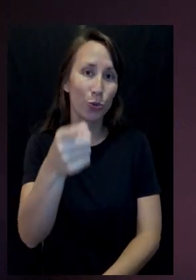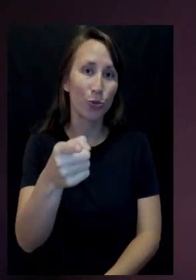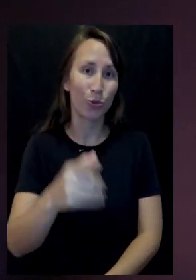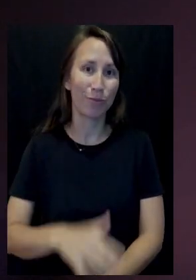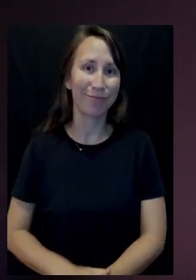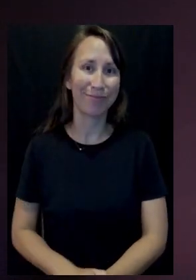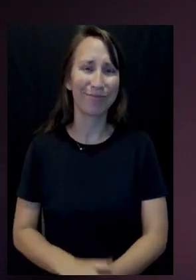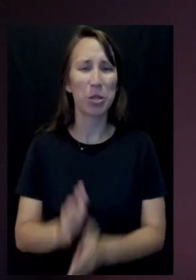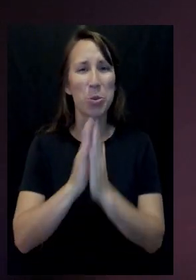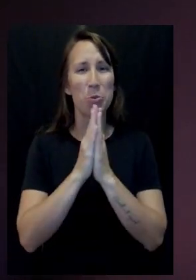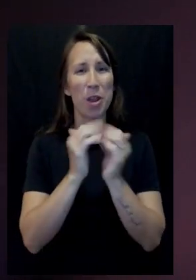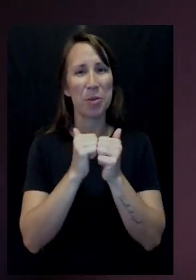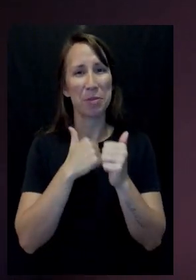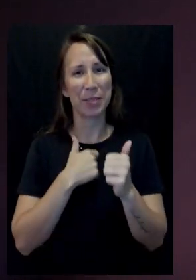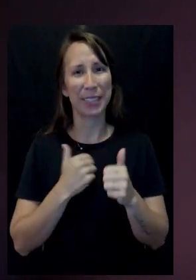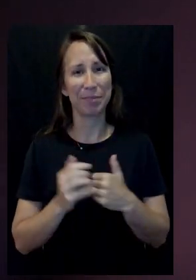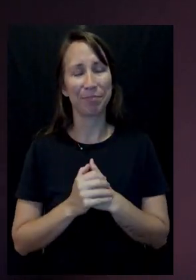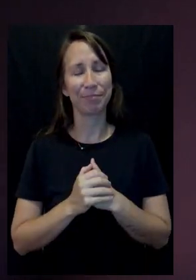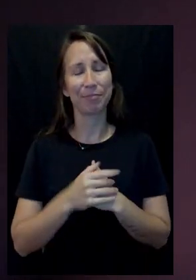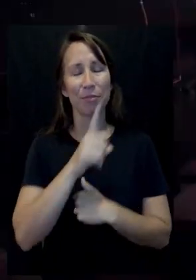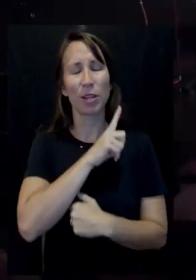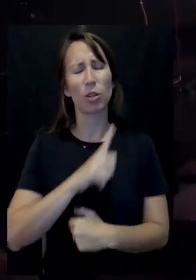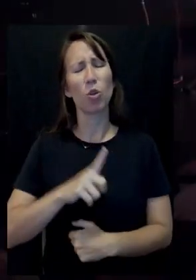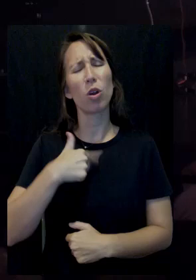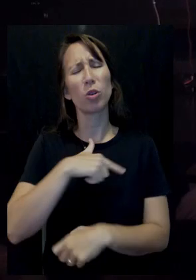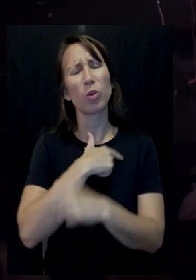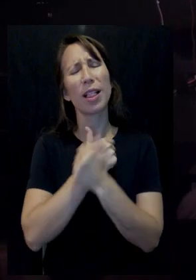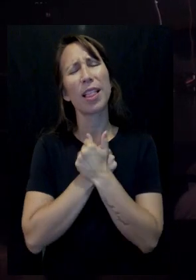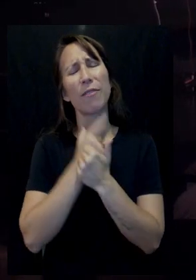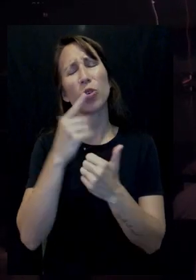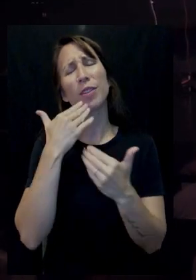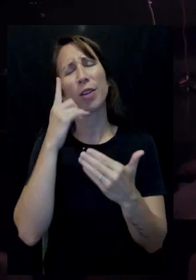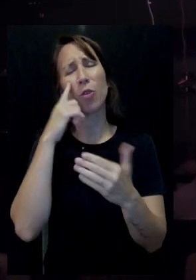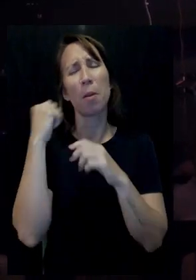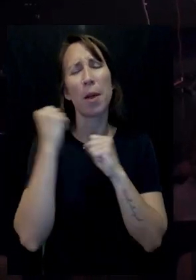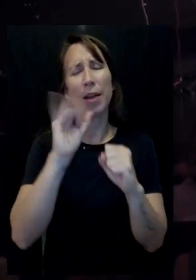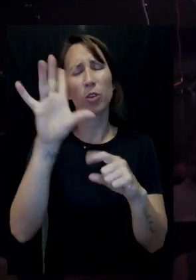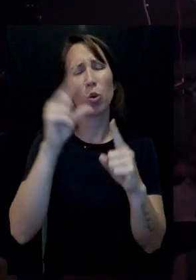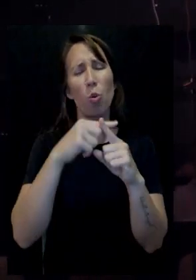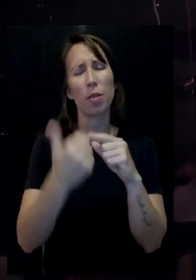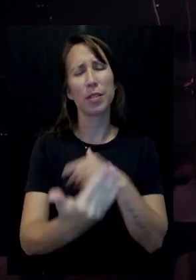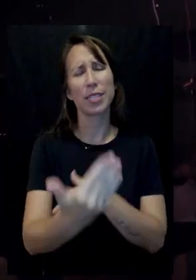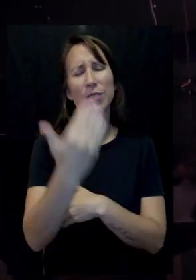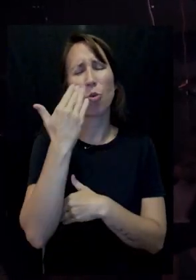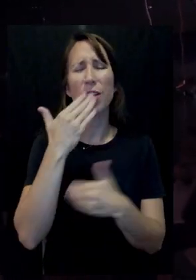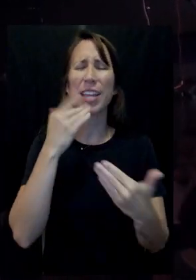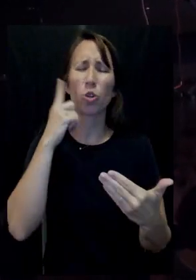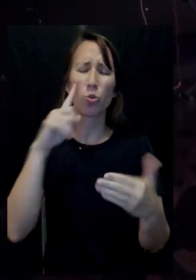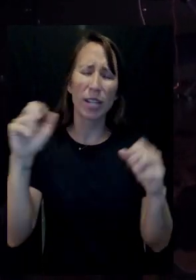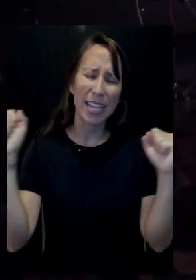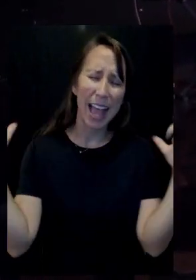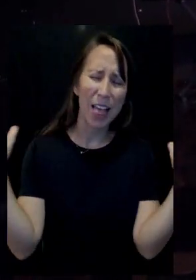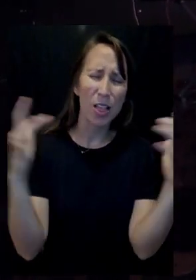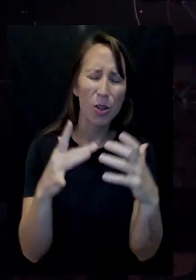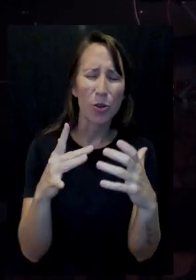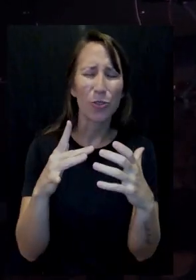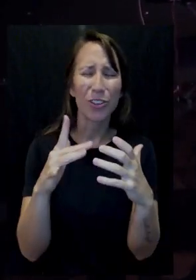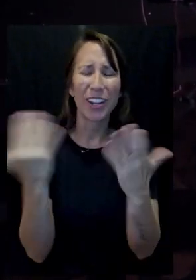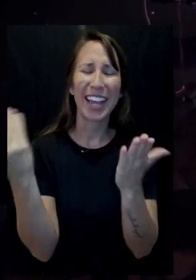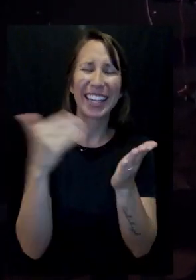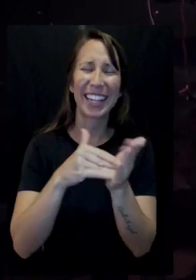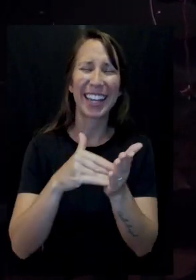with me, Lord? We love you. Thank you for the power of your word this morning, Lord. Thank you as we're gathering and beginning to gather back together as a church,